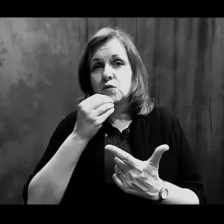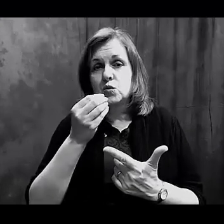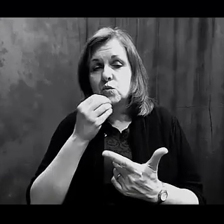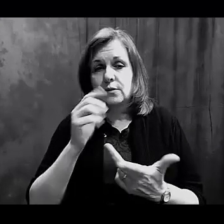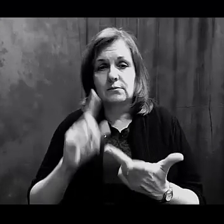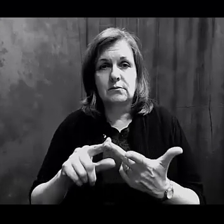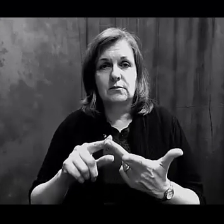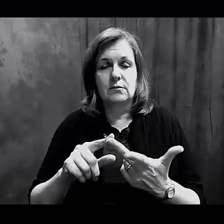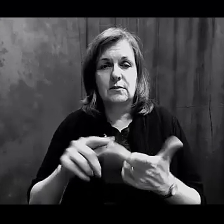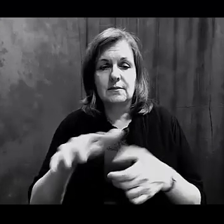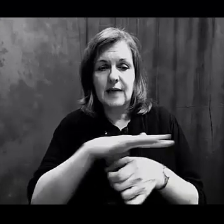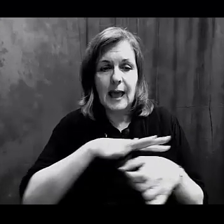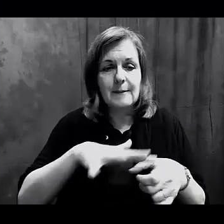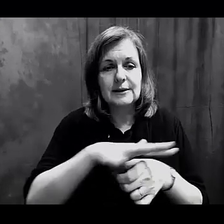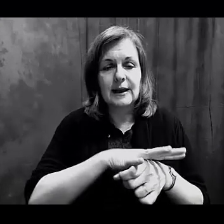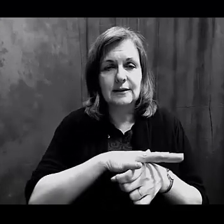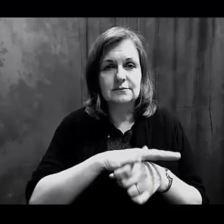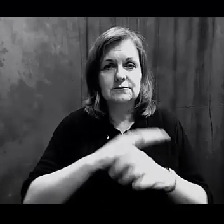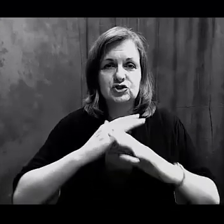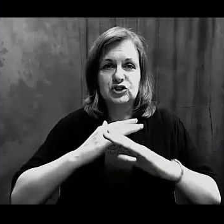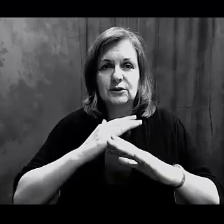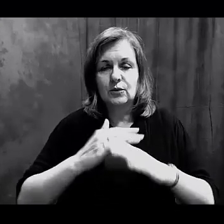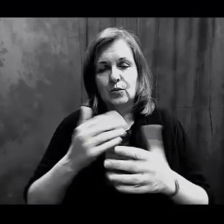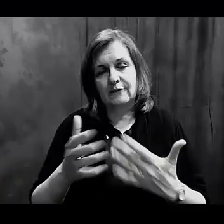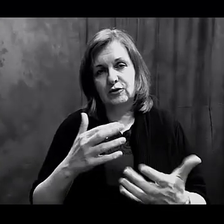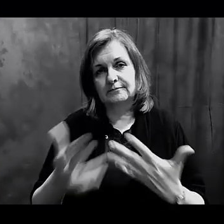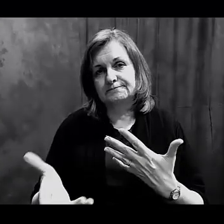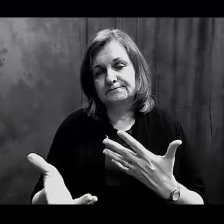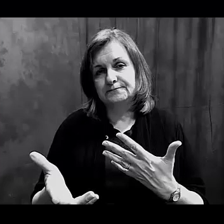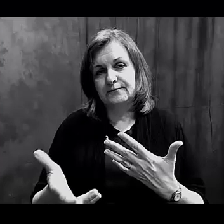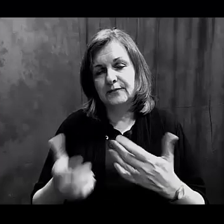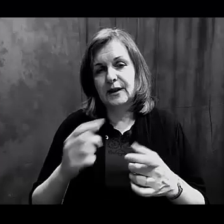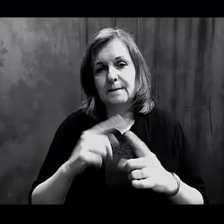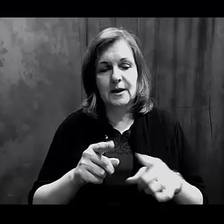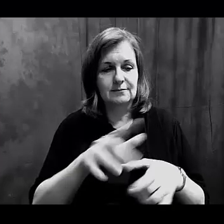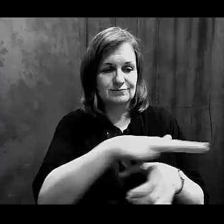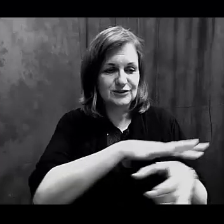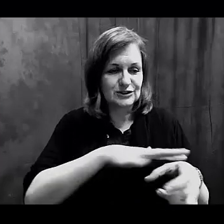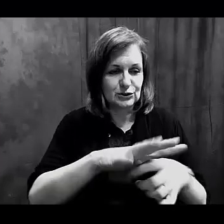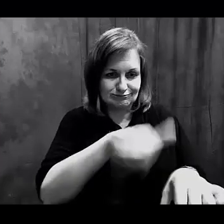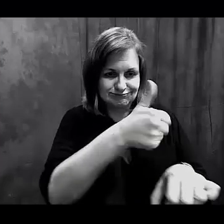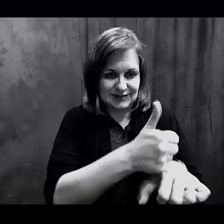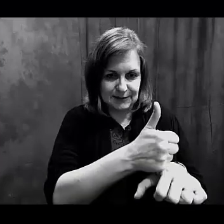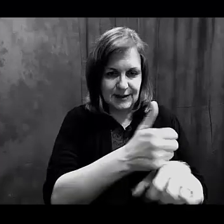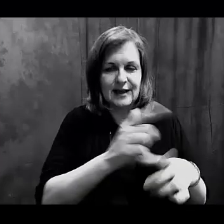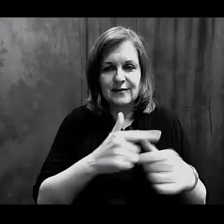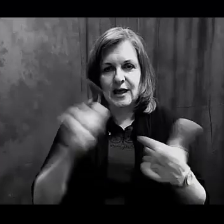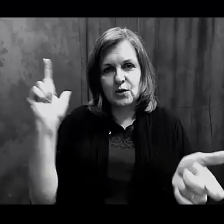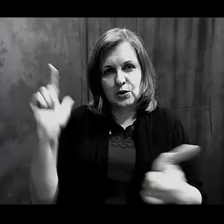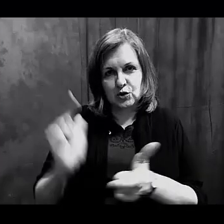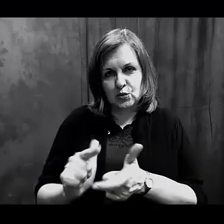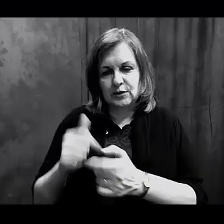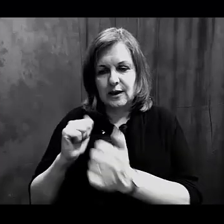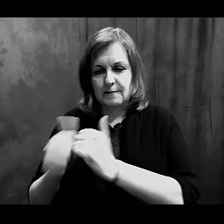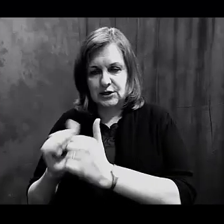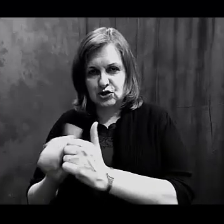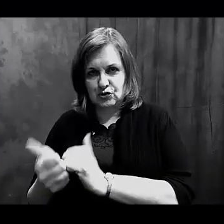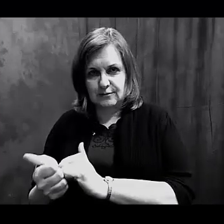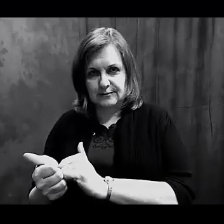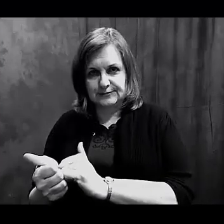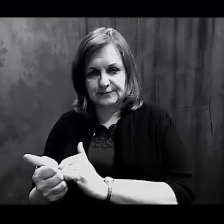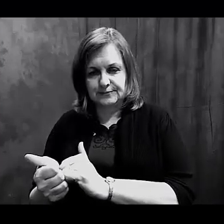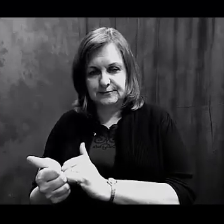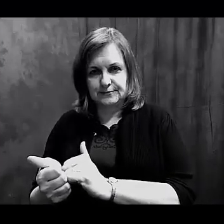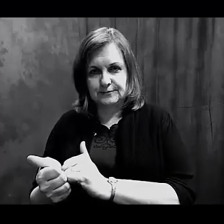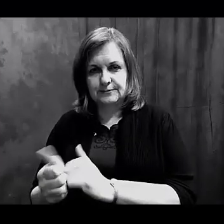for food, it can be for habitat, shelter, what have you, but it decreases competition. Because what